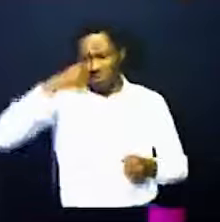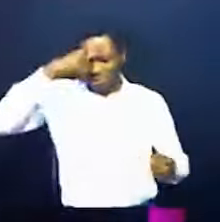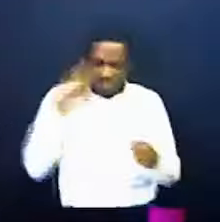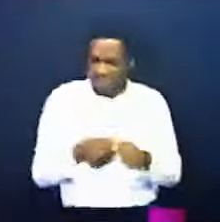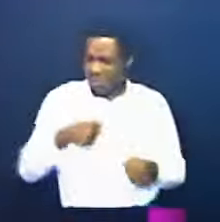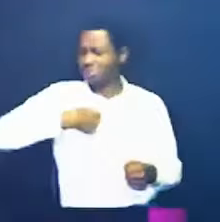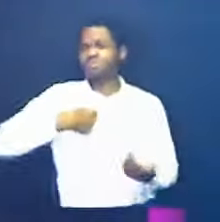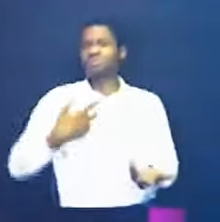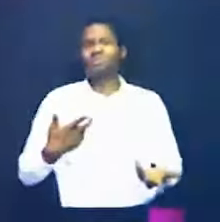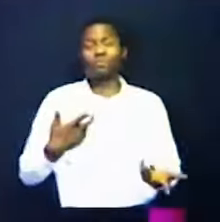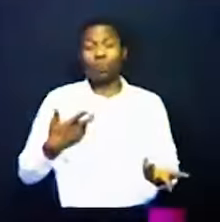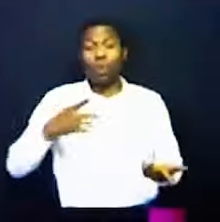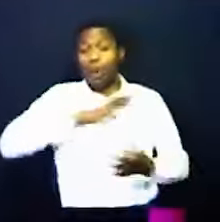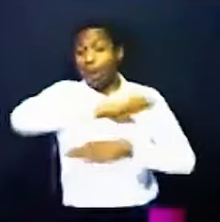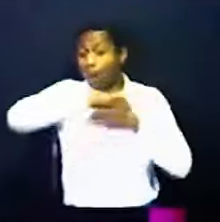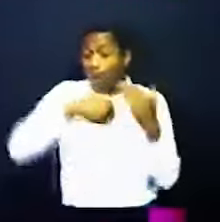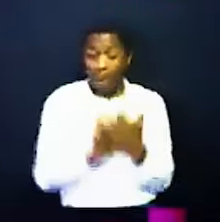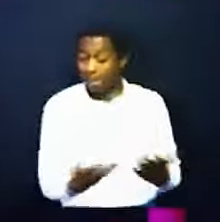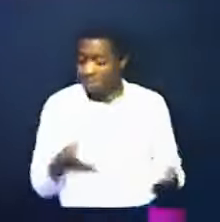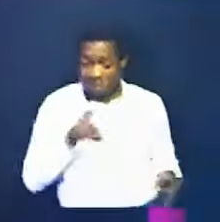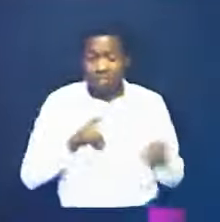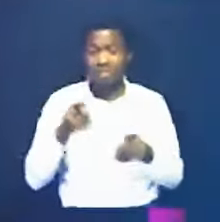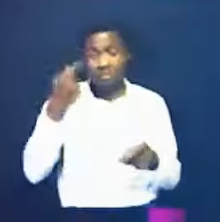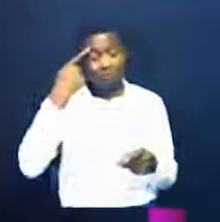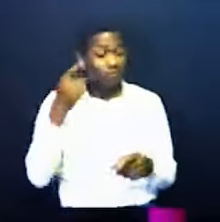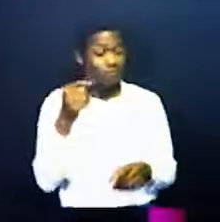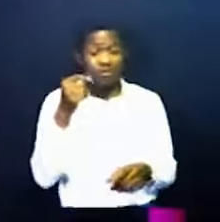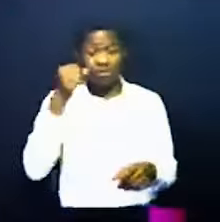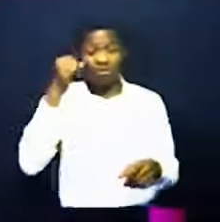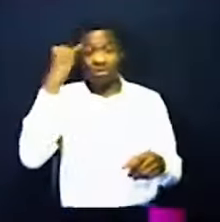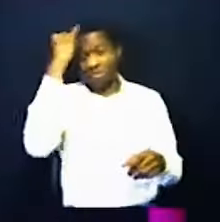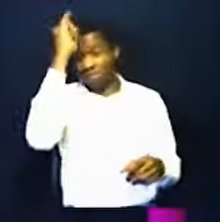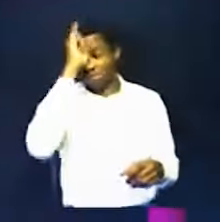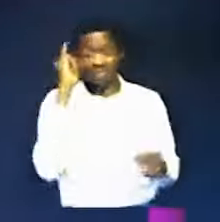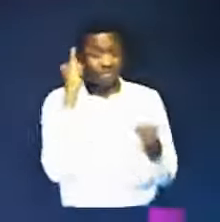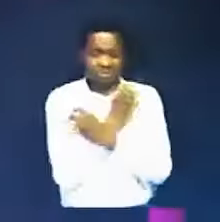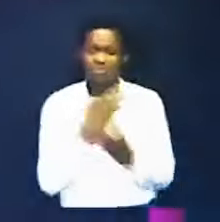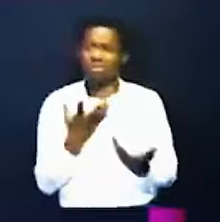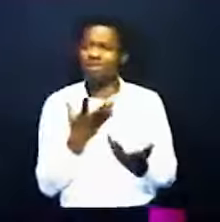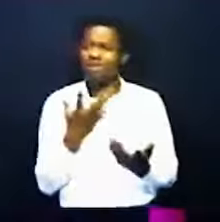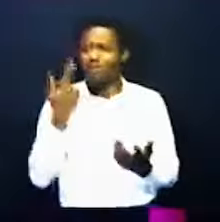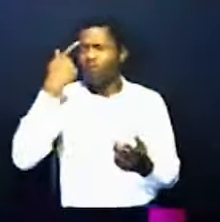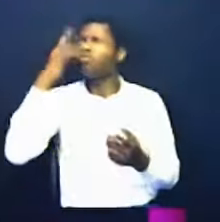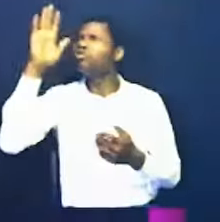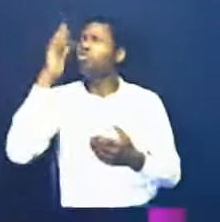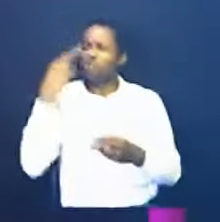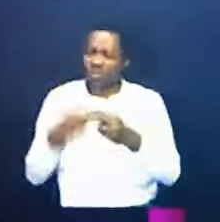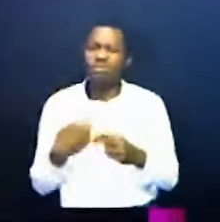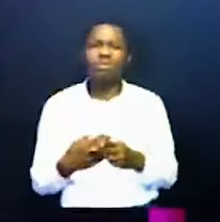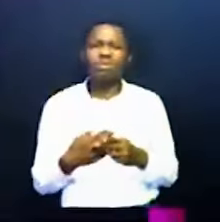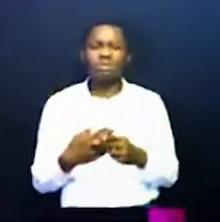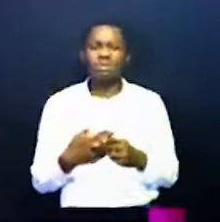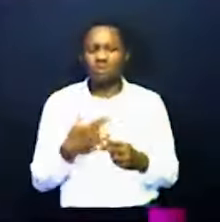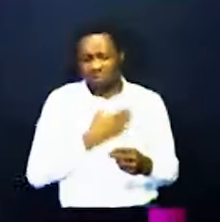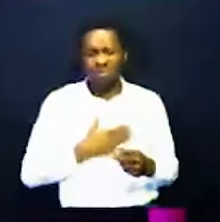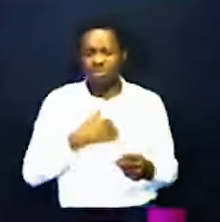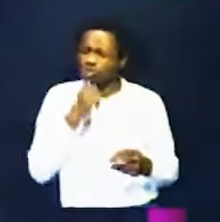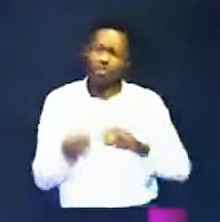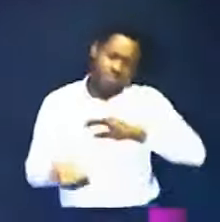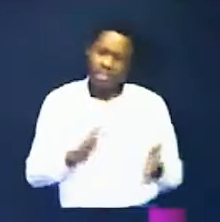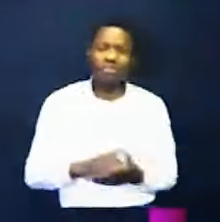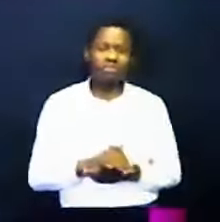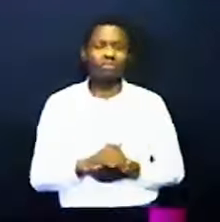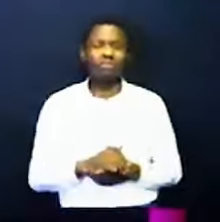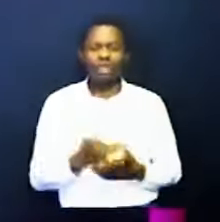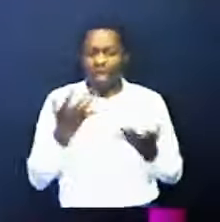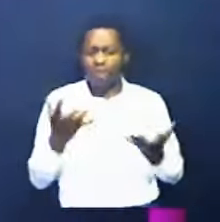Remember Kai. All that I've done for Israel. And for your great name. Lord, I will not die.